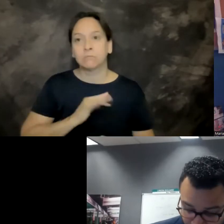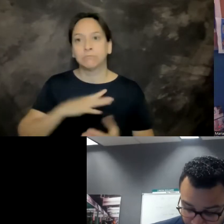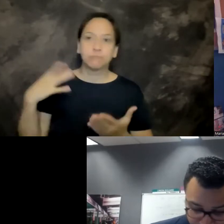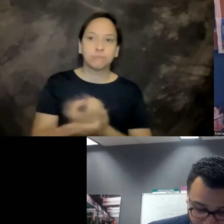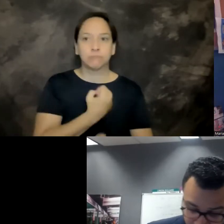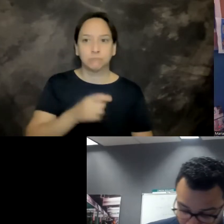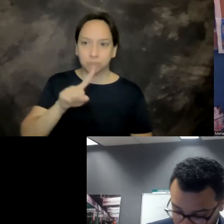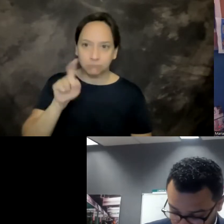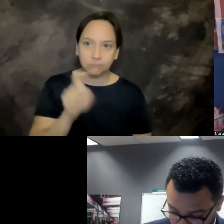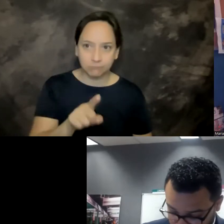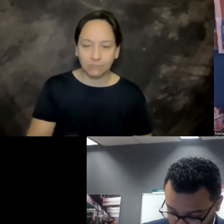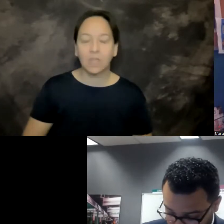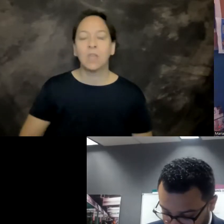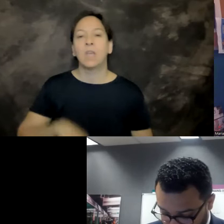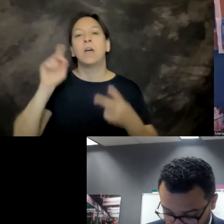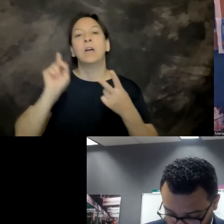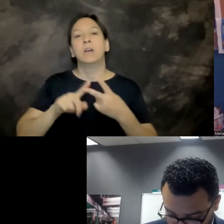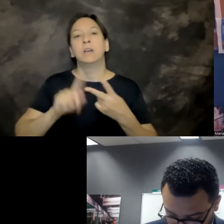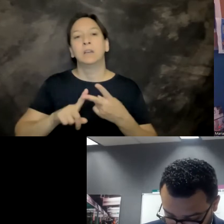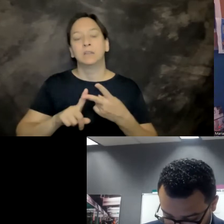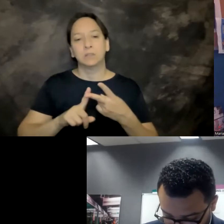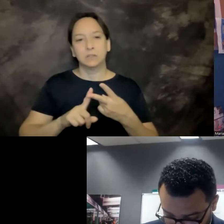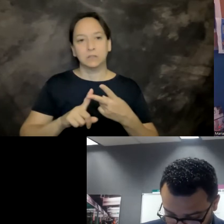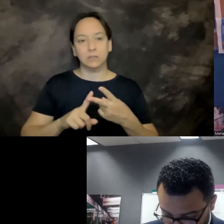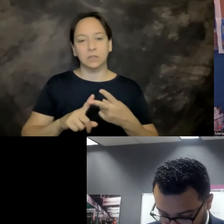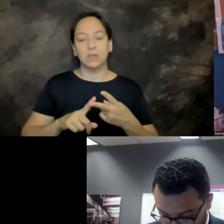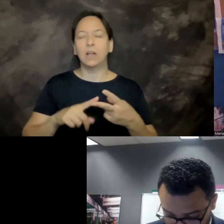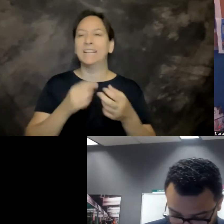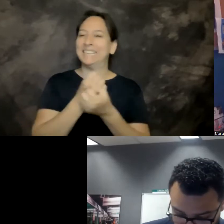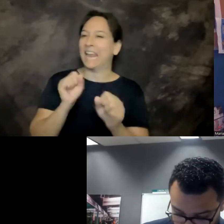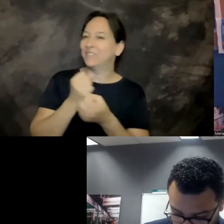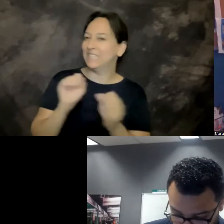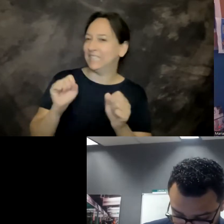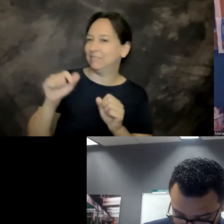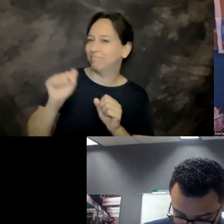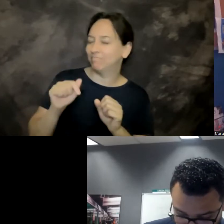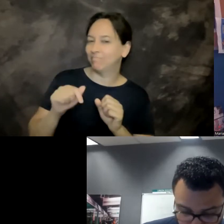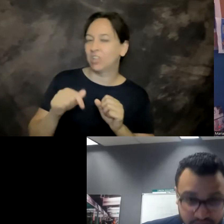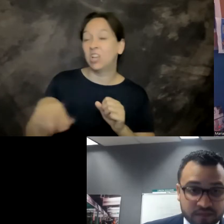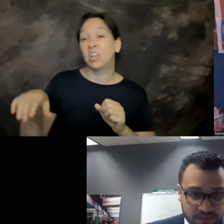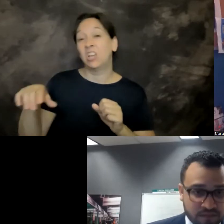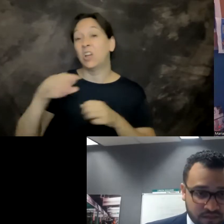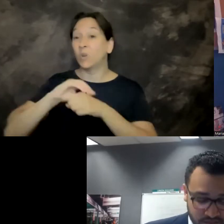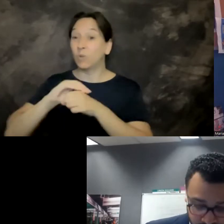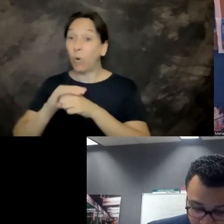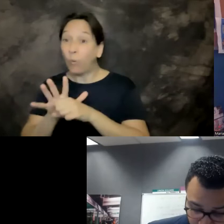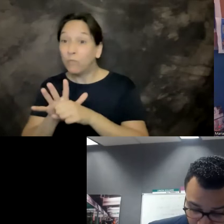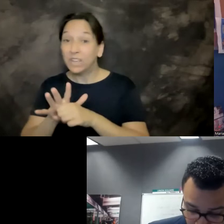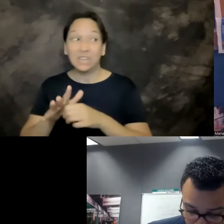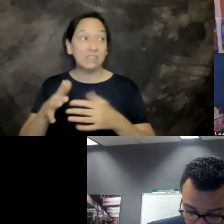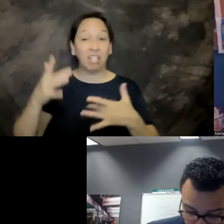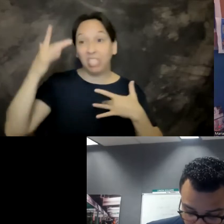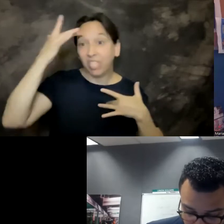And the other question is, as far as safety measures dealing with the whole COVID thing, are those shuttles going to